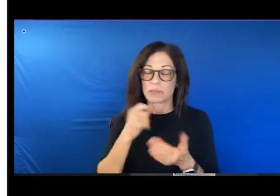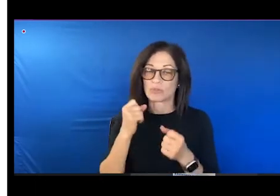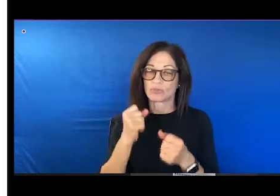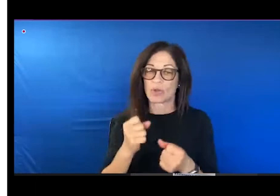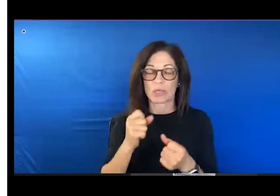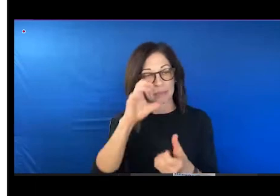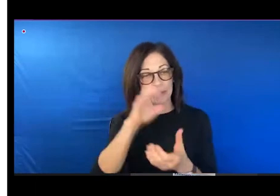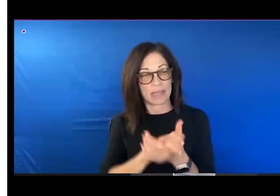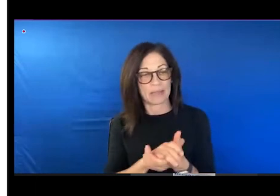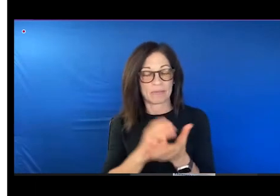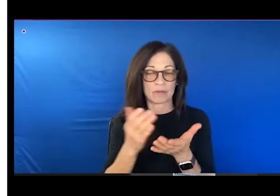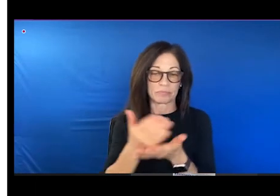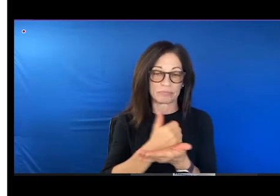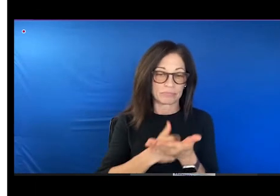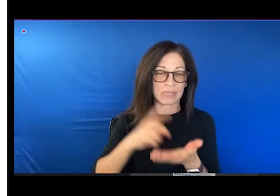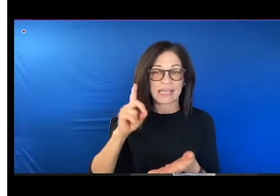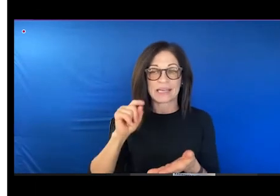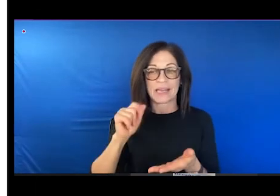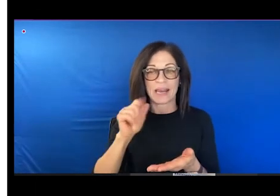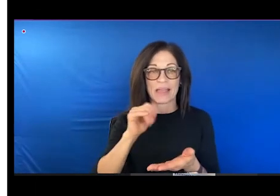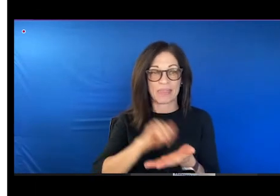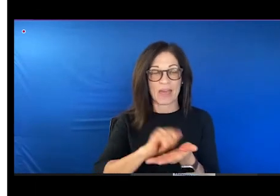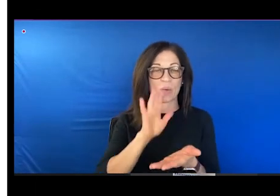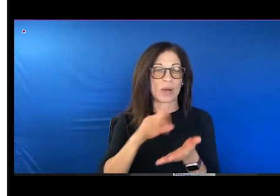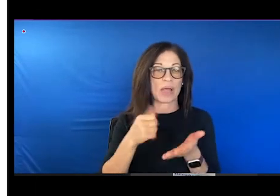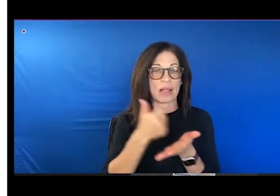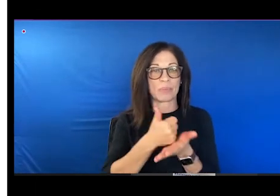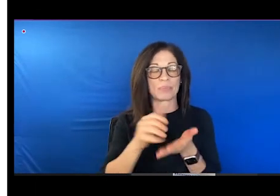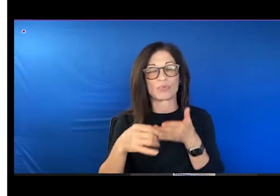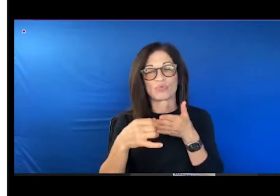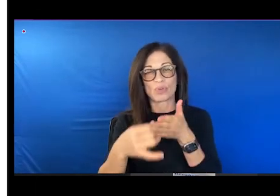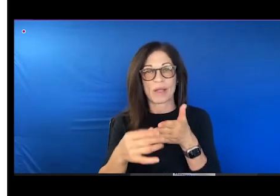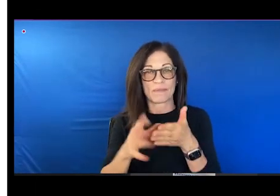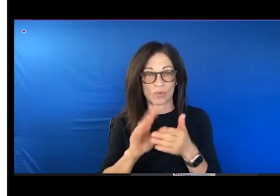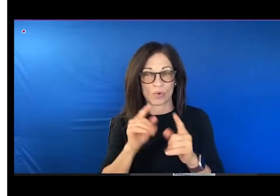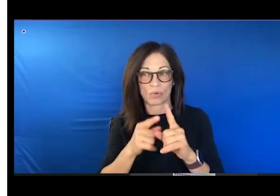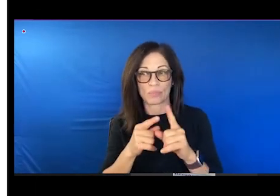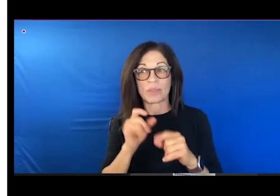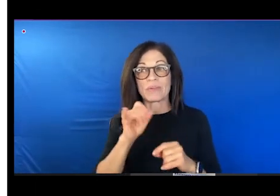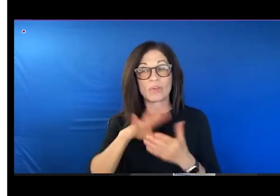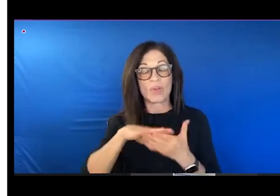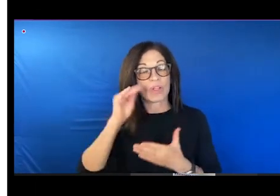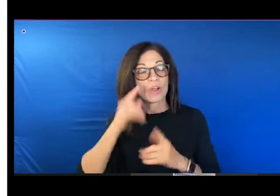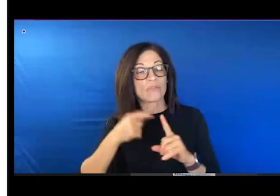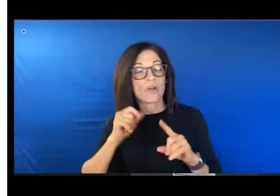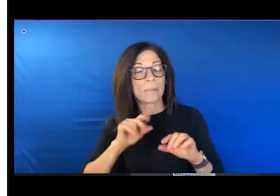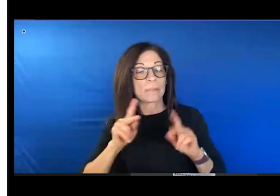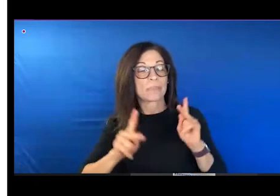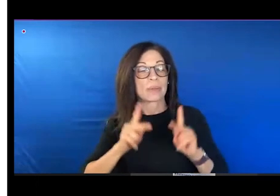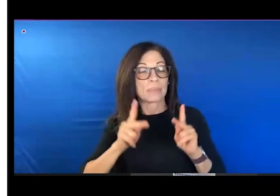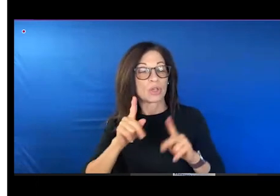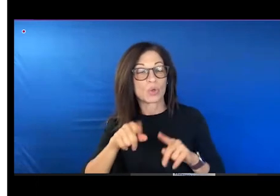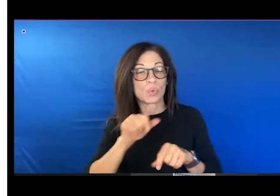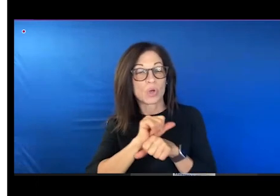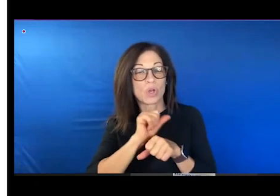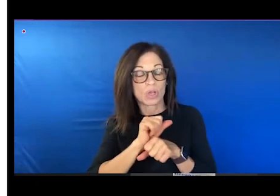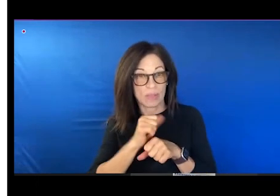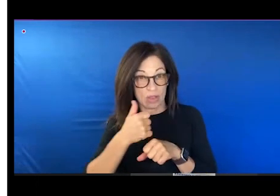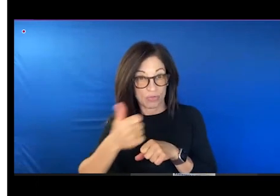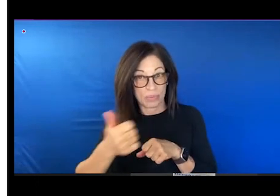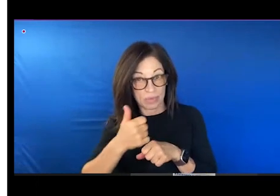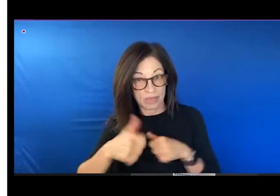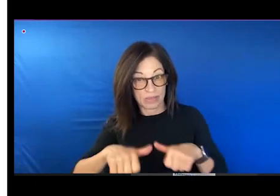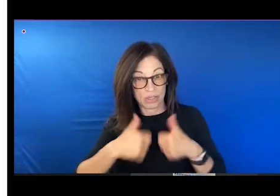big believer on data driving services that might be in a community. So if you learn from the audiences that you work with